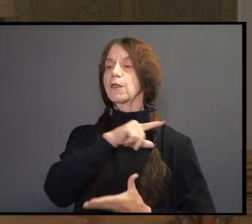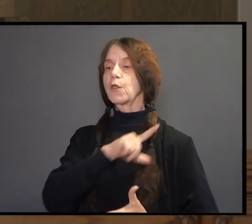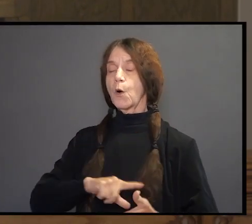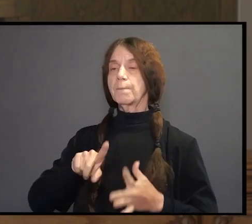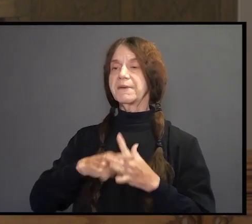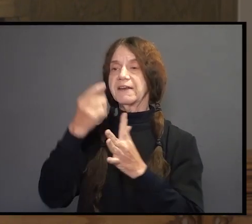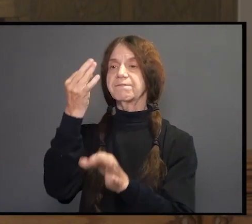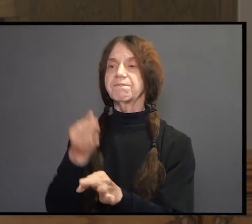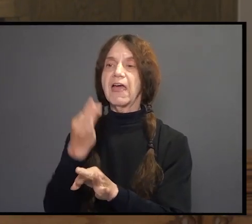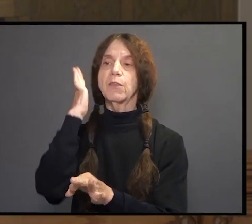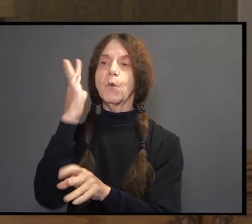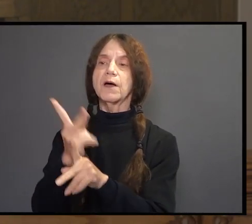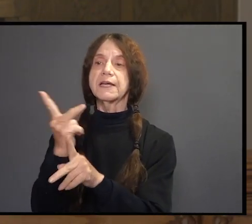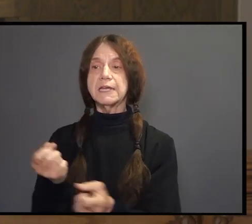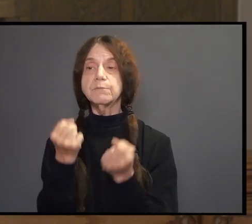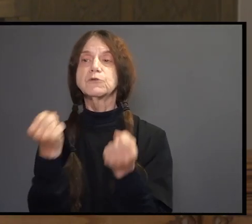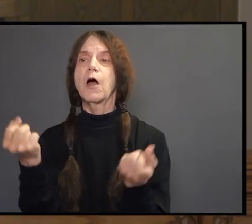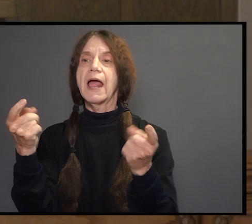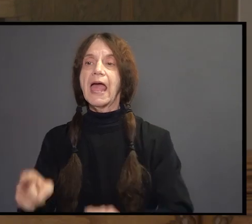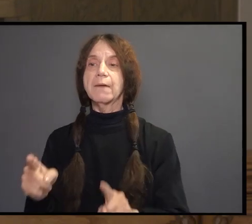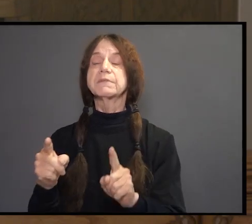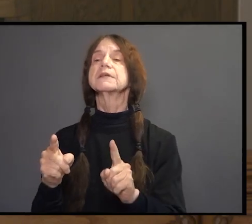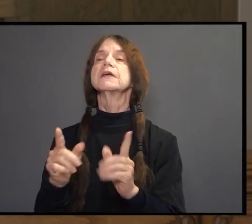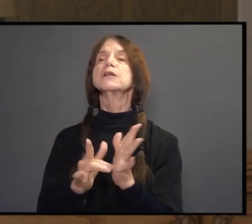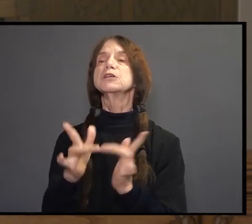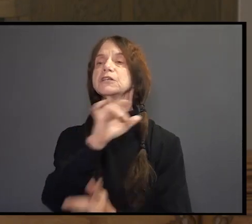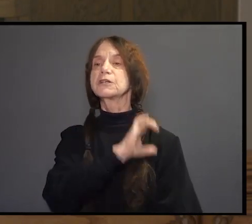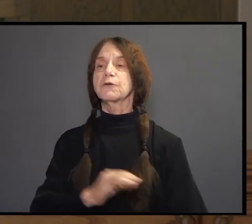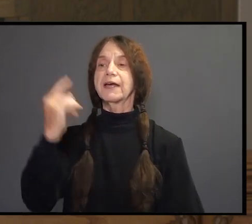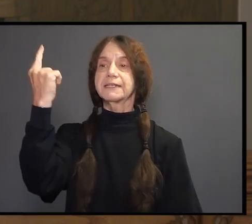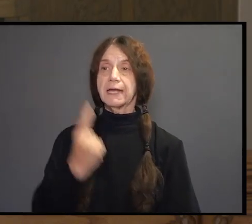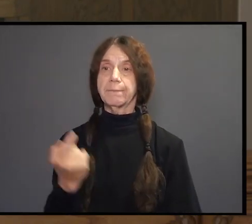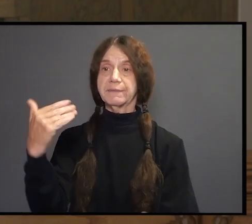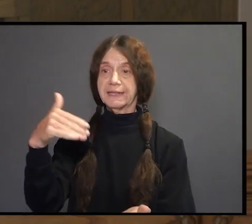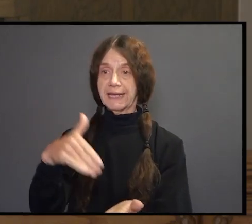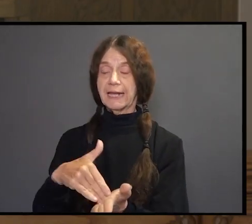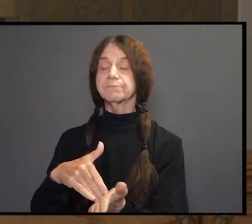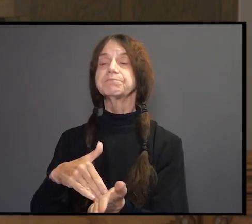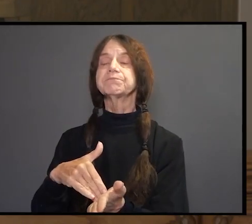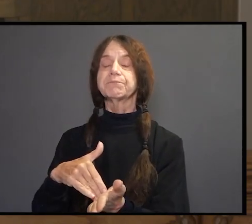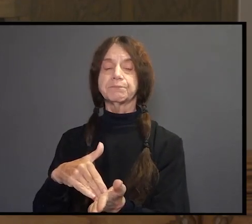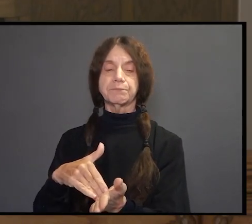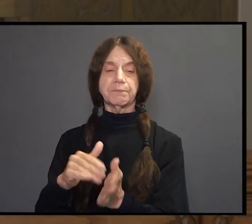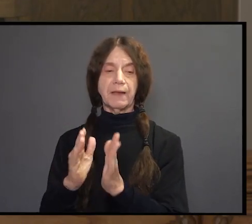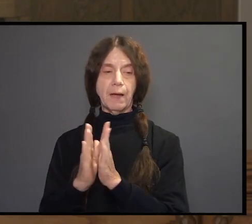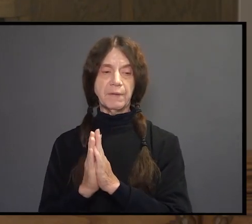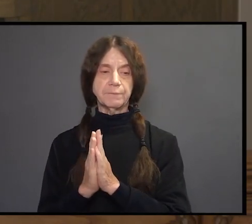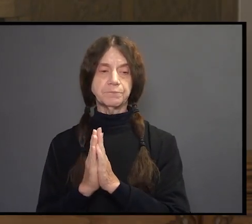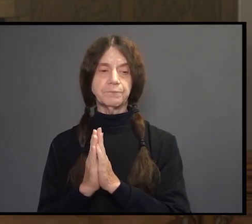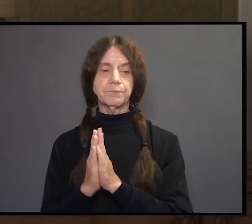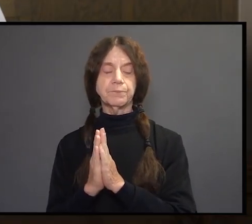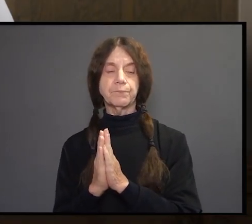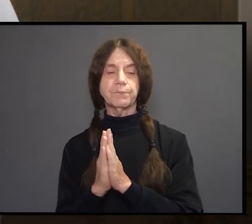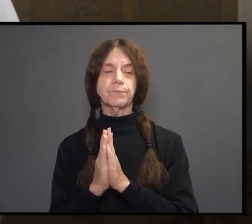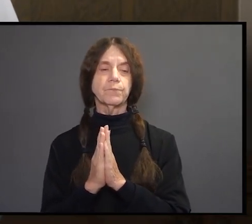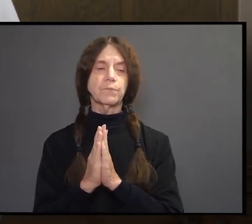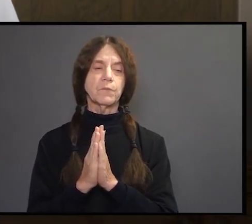begun this good work in us, bring it to completion in the day of our Lord Jesus Christ. Amen.